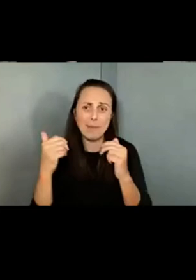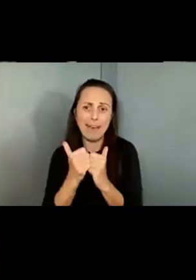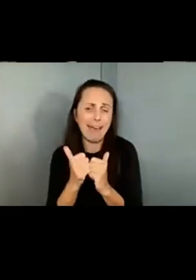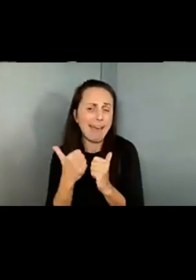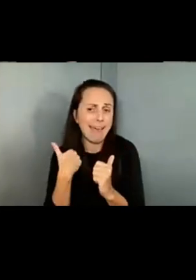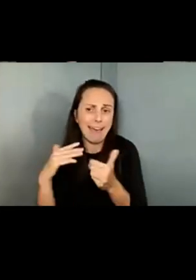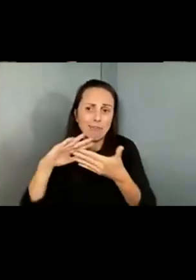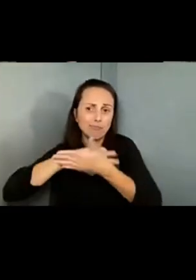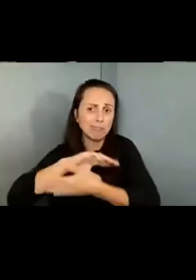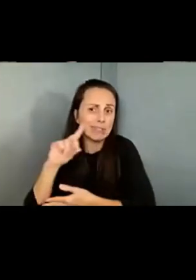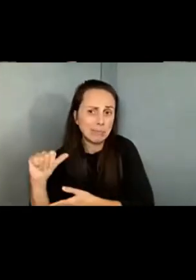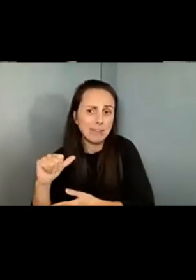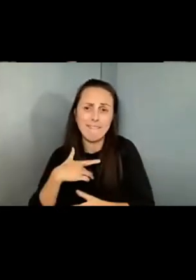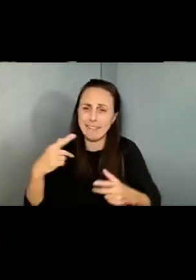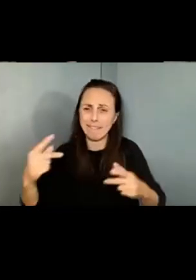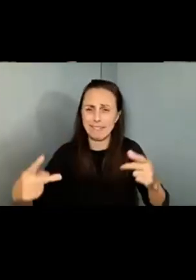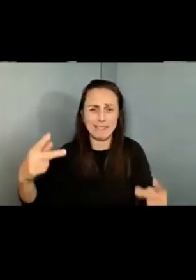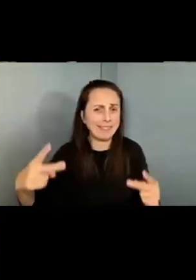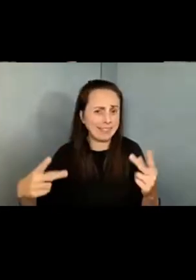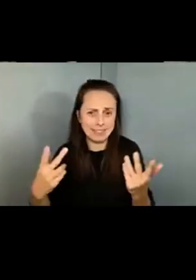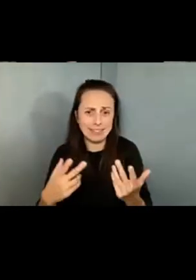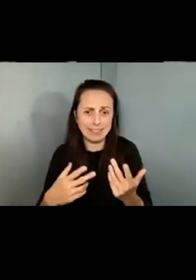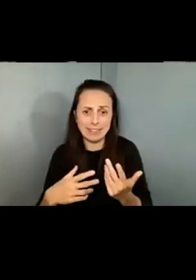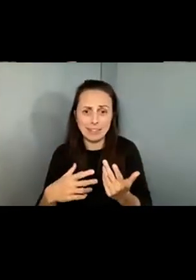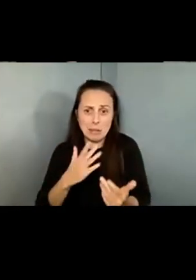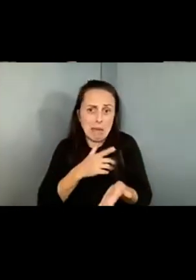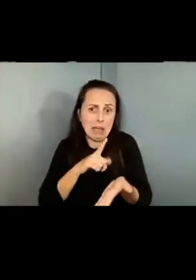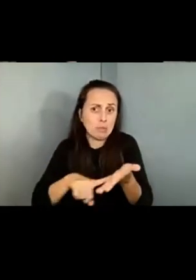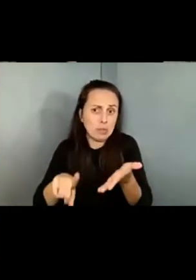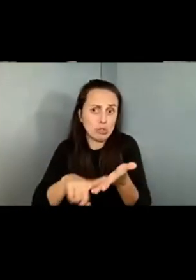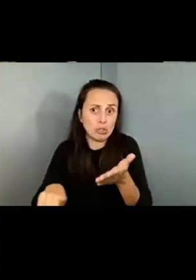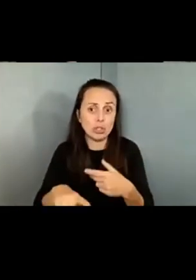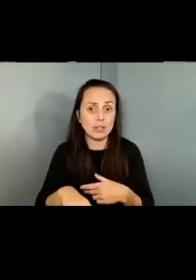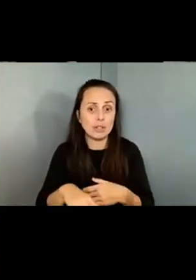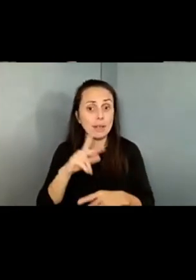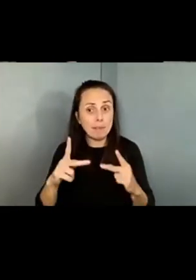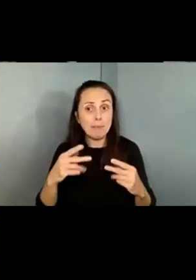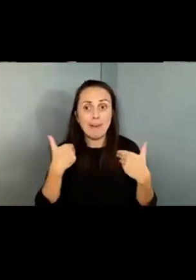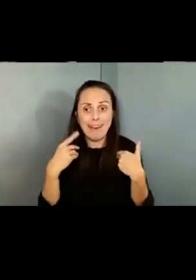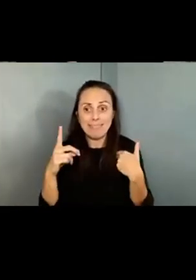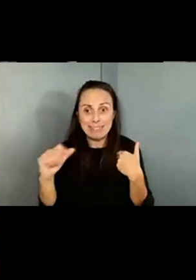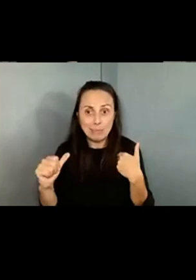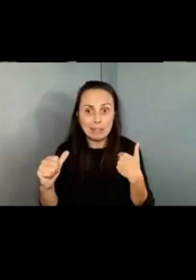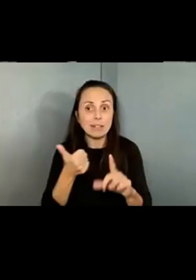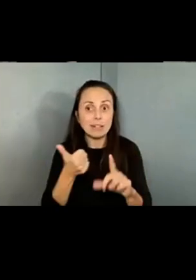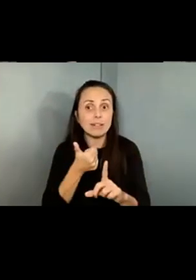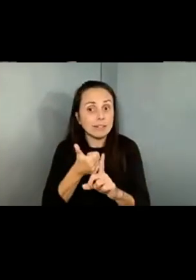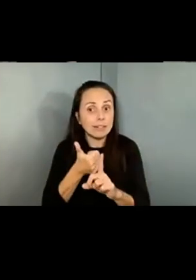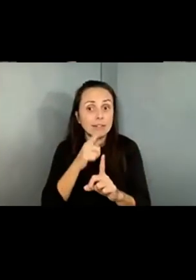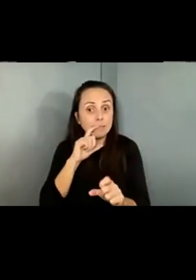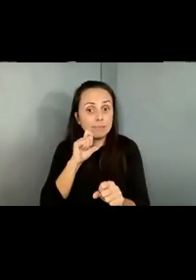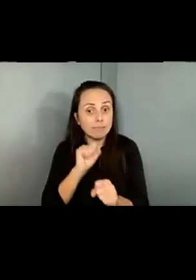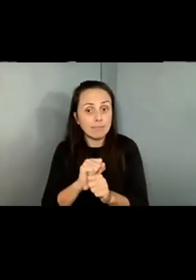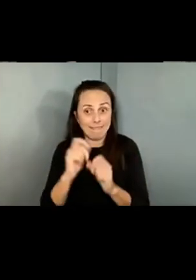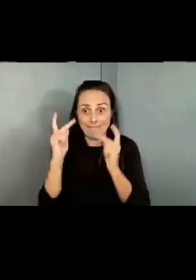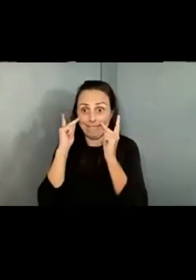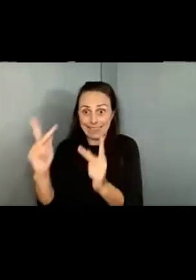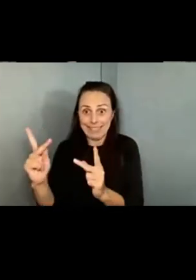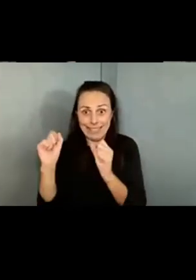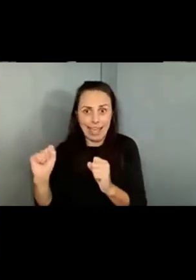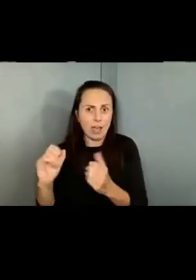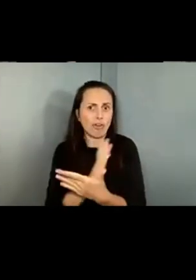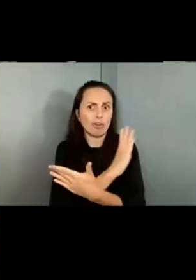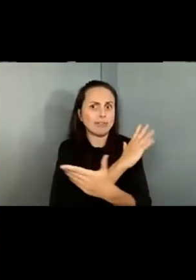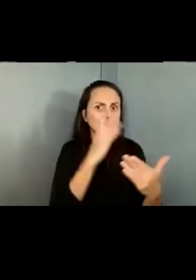many people with disabilities. It's about a 50-50 split from the data that I've seen around disability, whether your disability